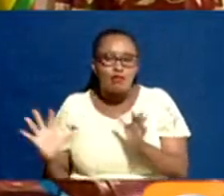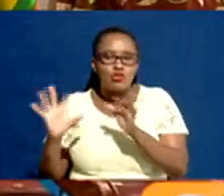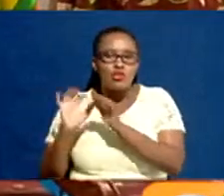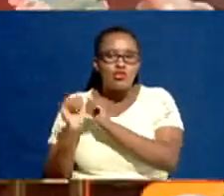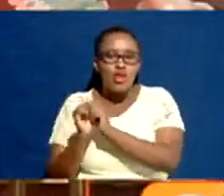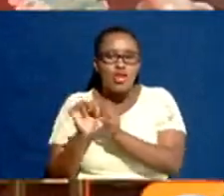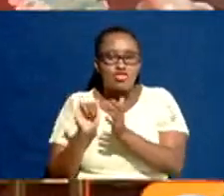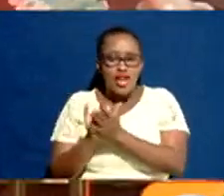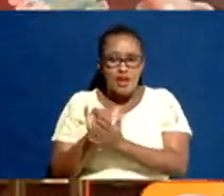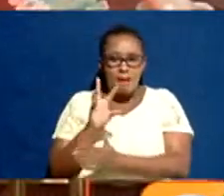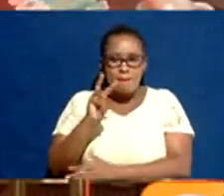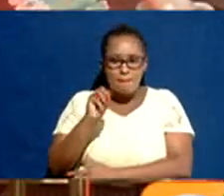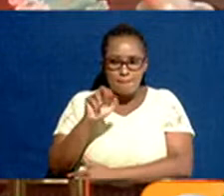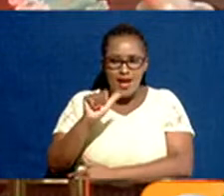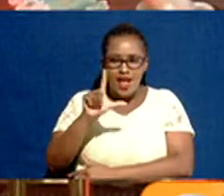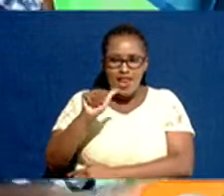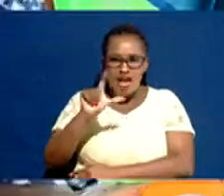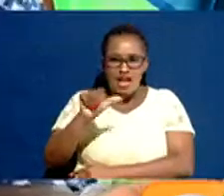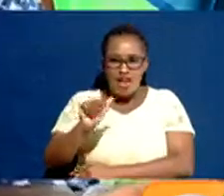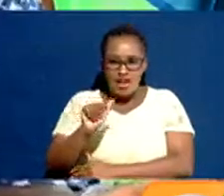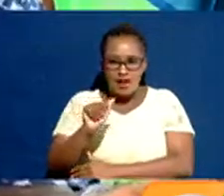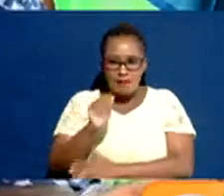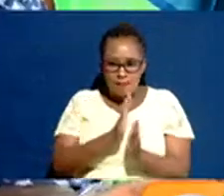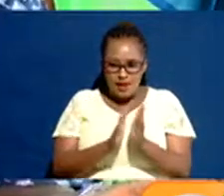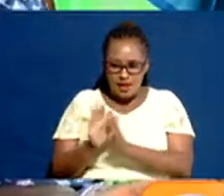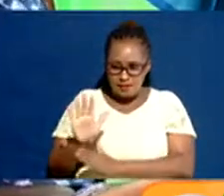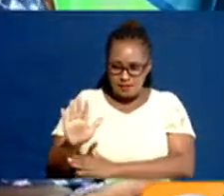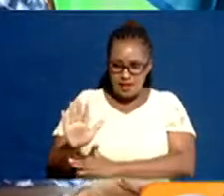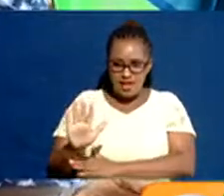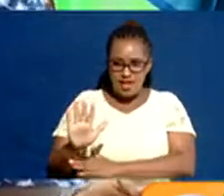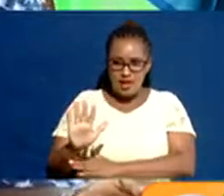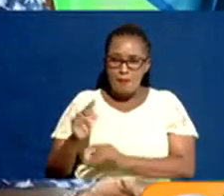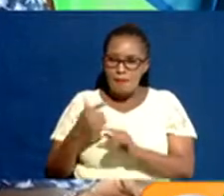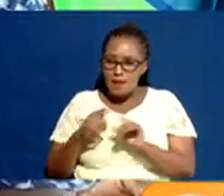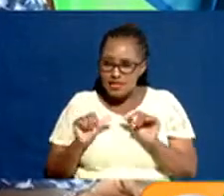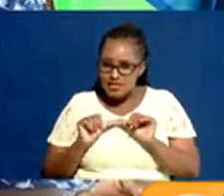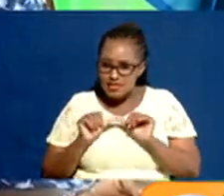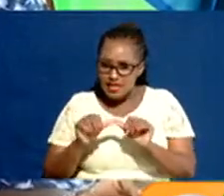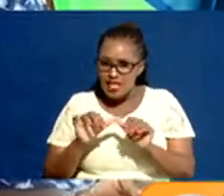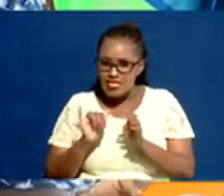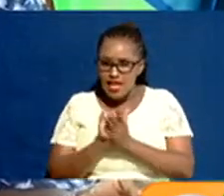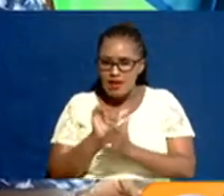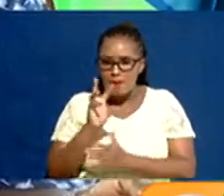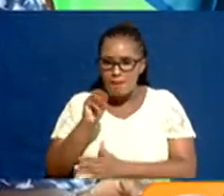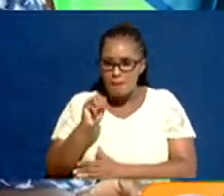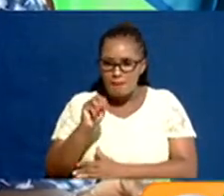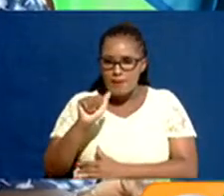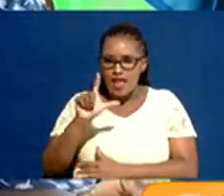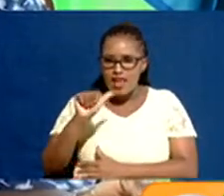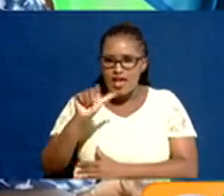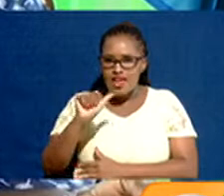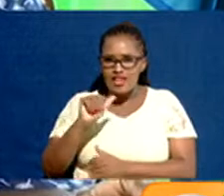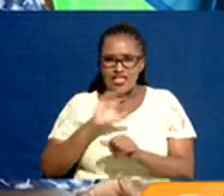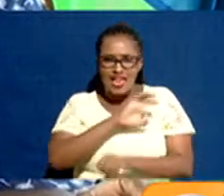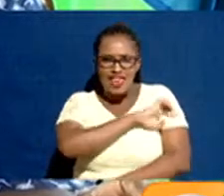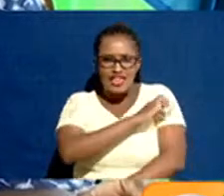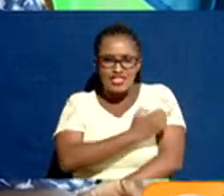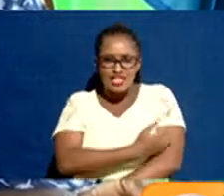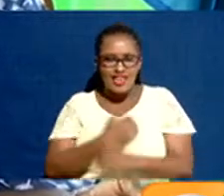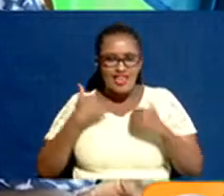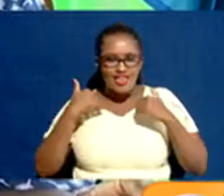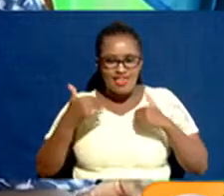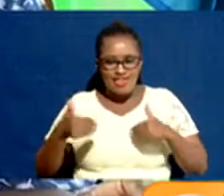Marara's idea of making UDA as a strong party. Cleo Marara is a very energetic young